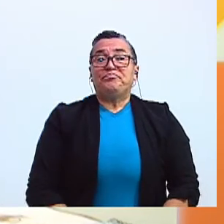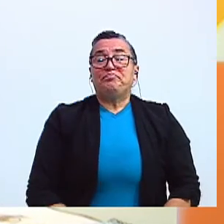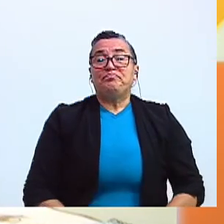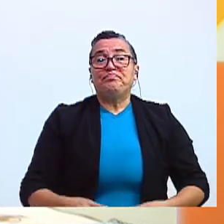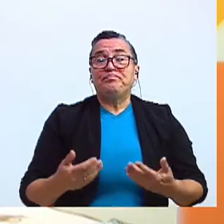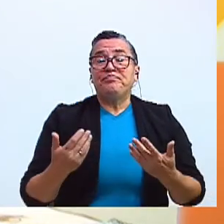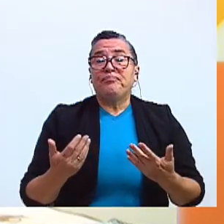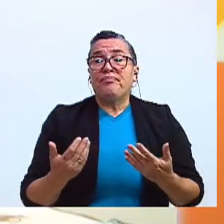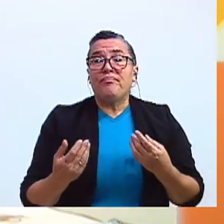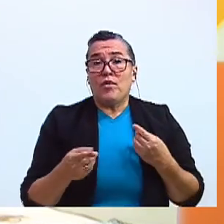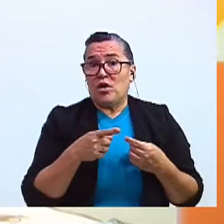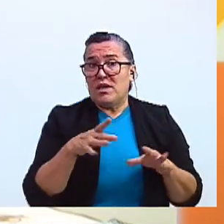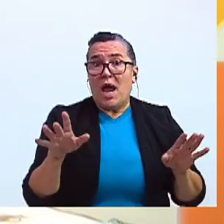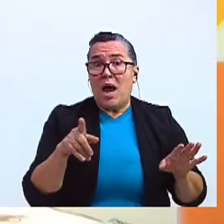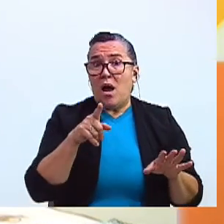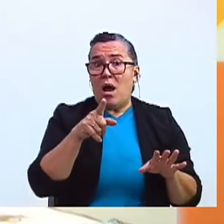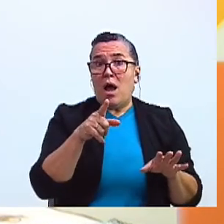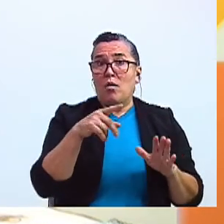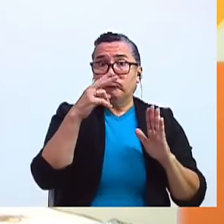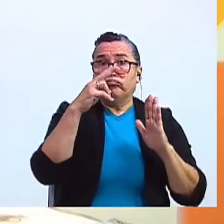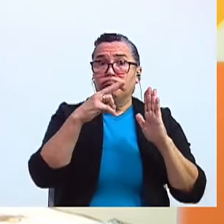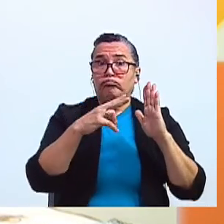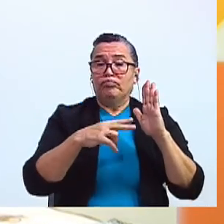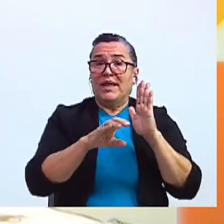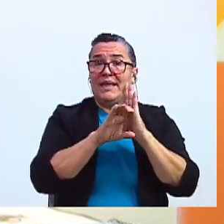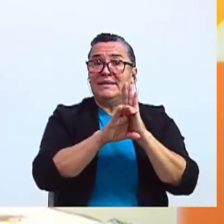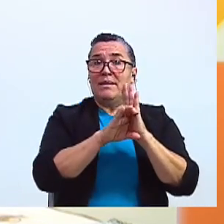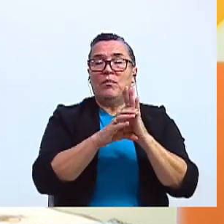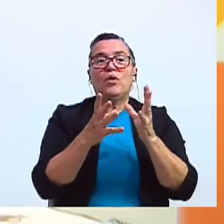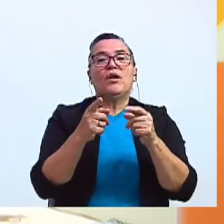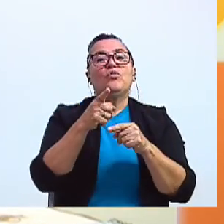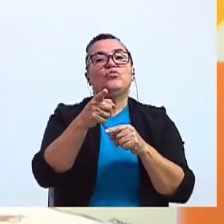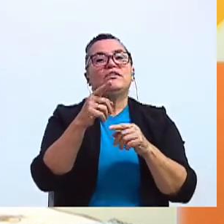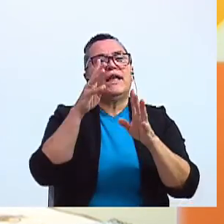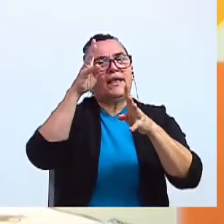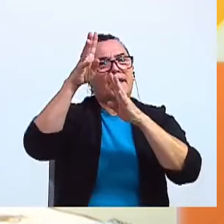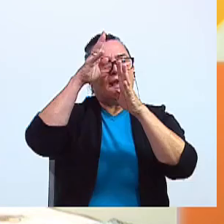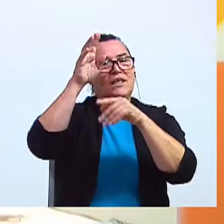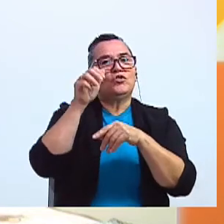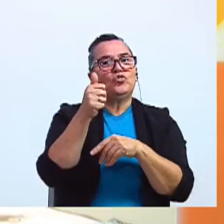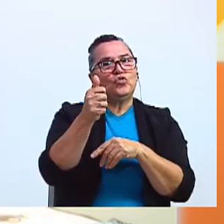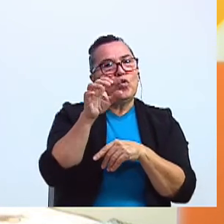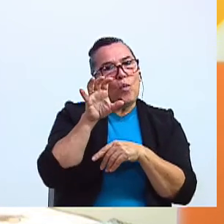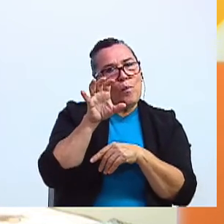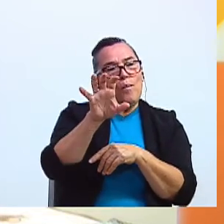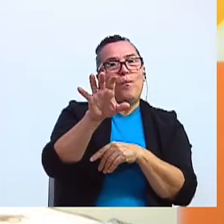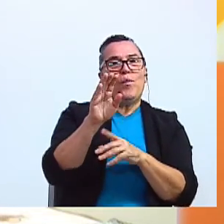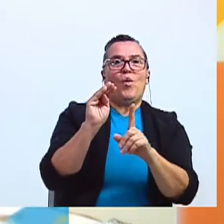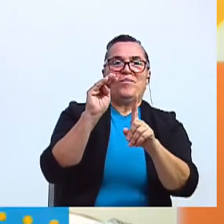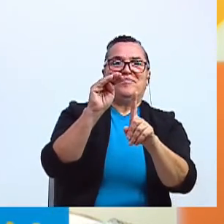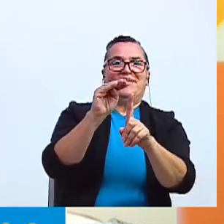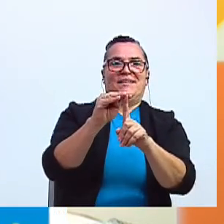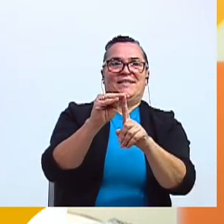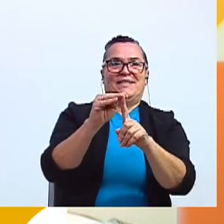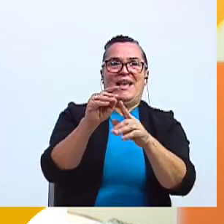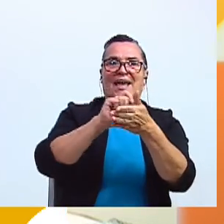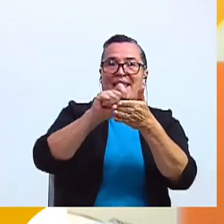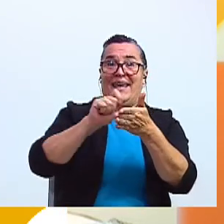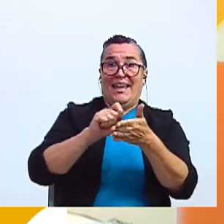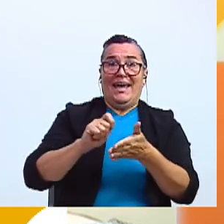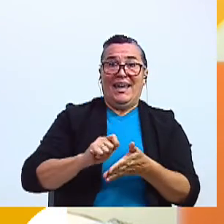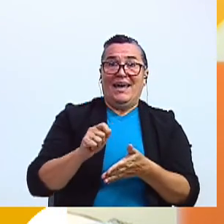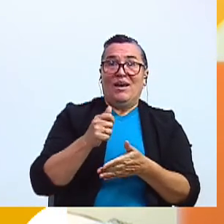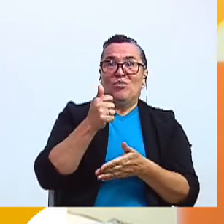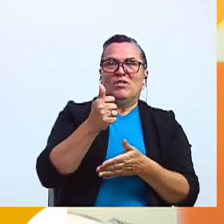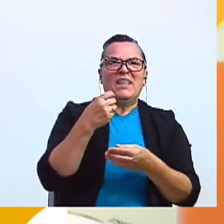excellent. Now that you could read the example, I want you to create your own text message. But what are you going to